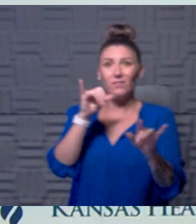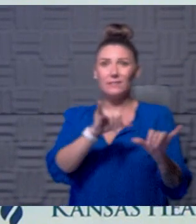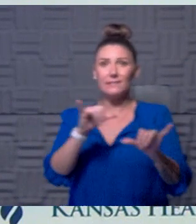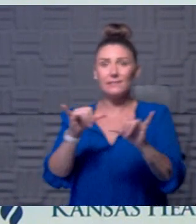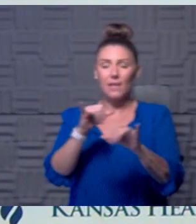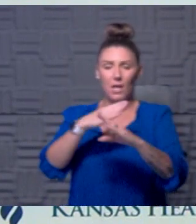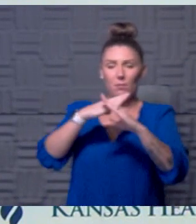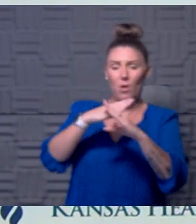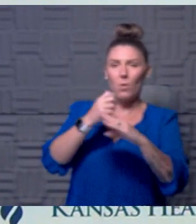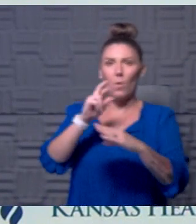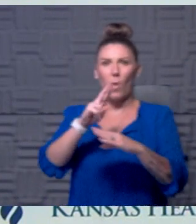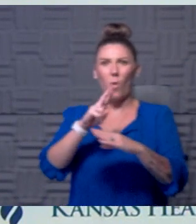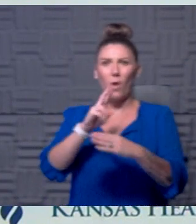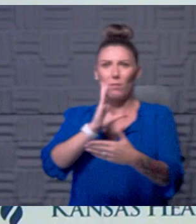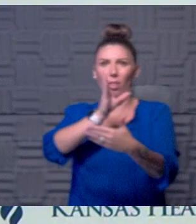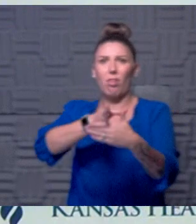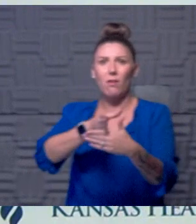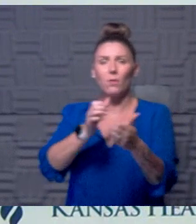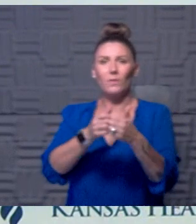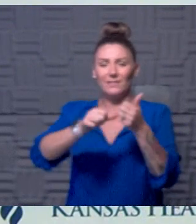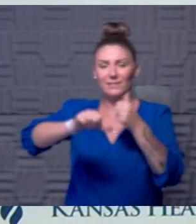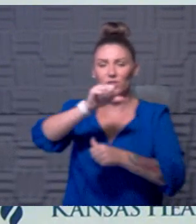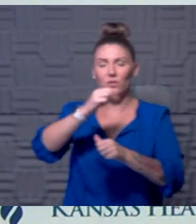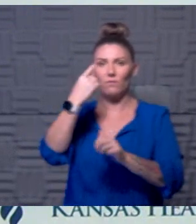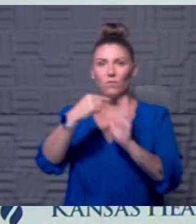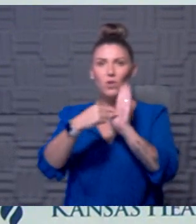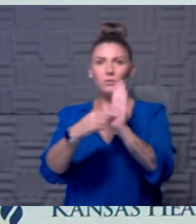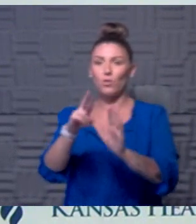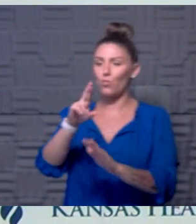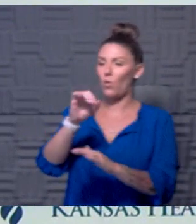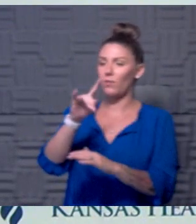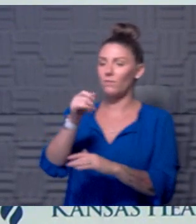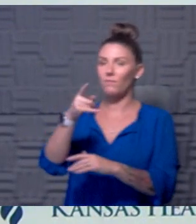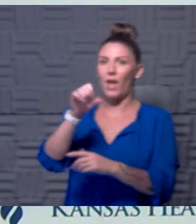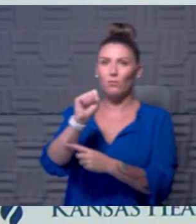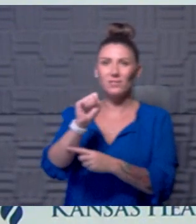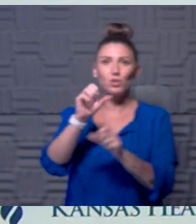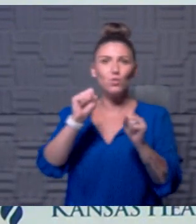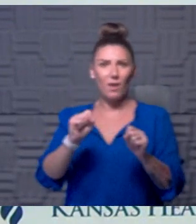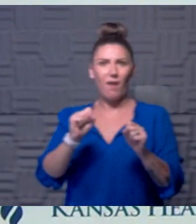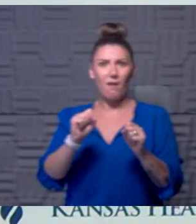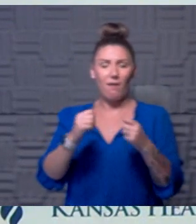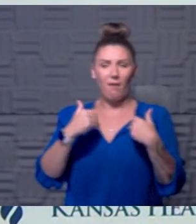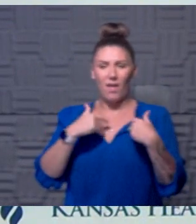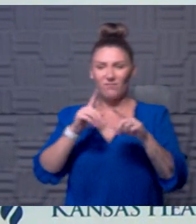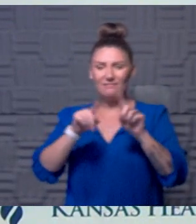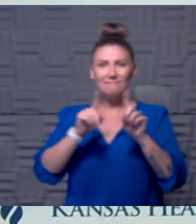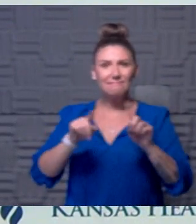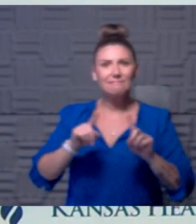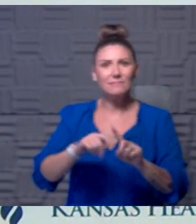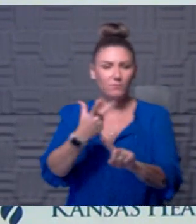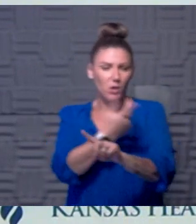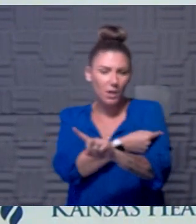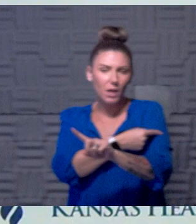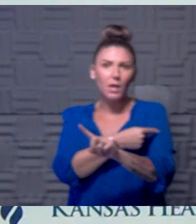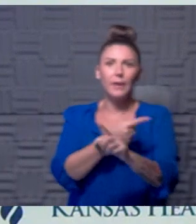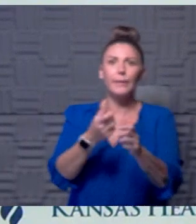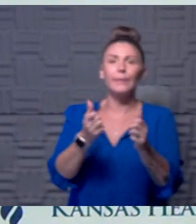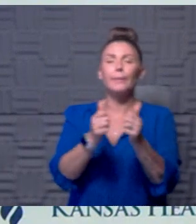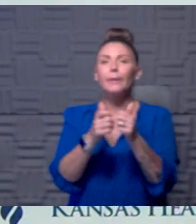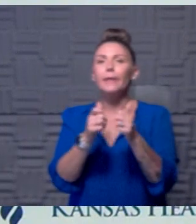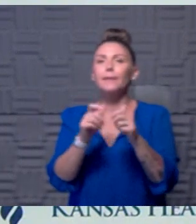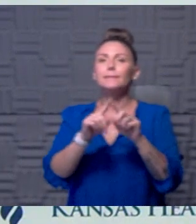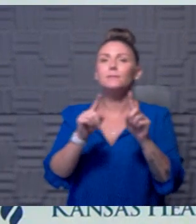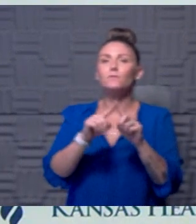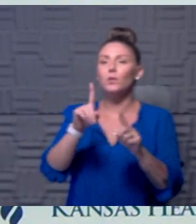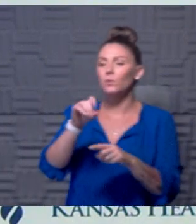they interfere with each other. So for example, with rotavirus, you can mix and match as long as you get a certain number of doses, versus, for example, with